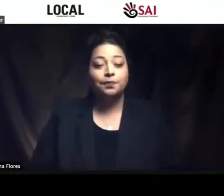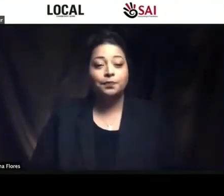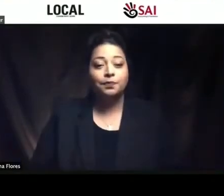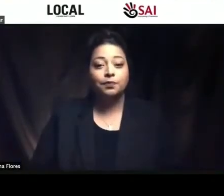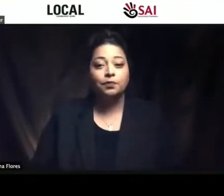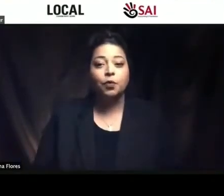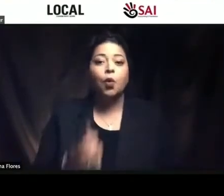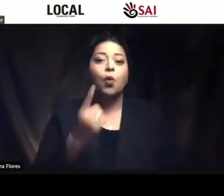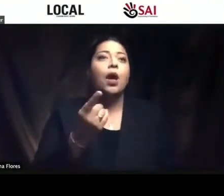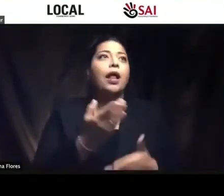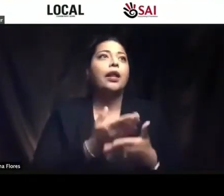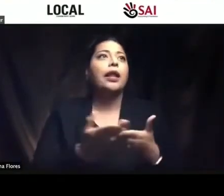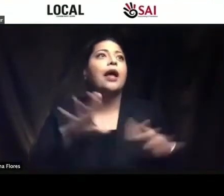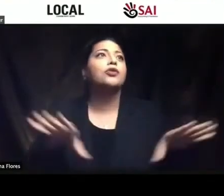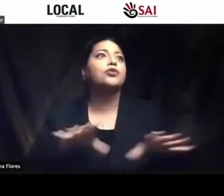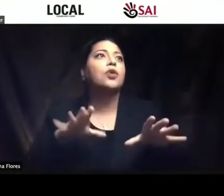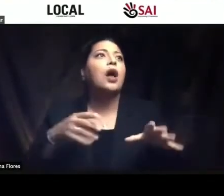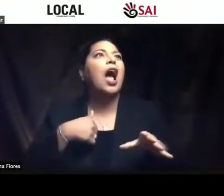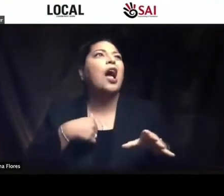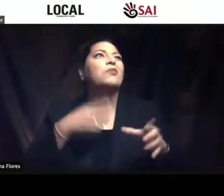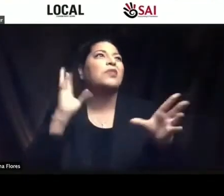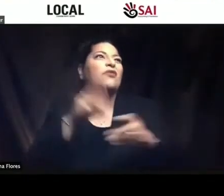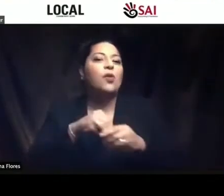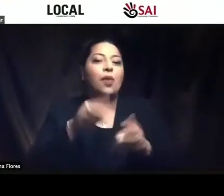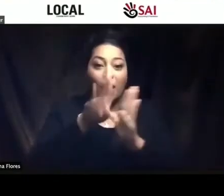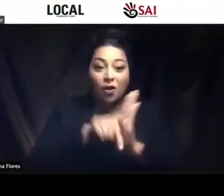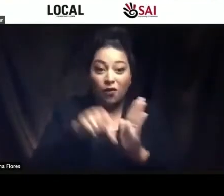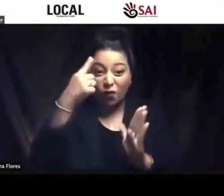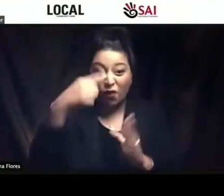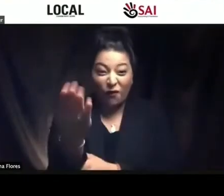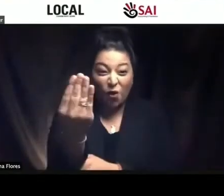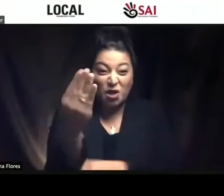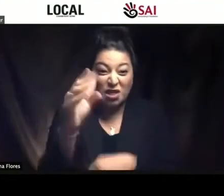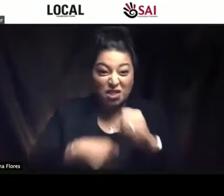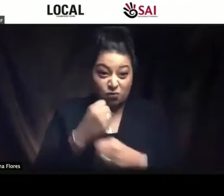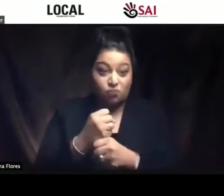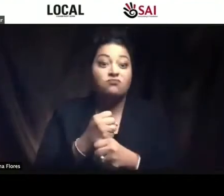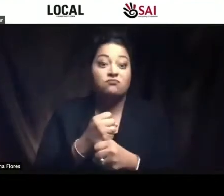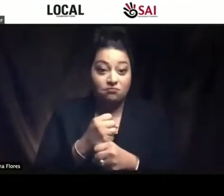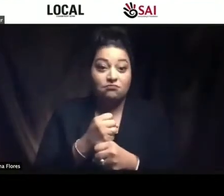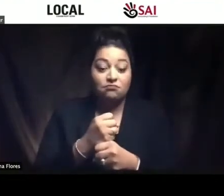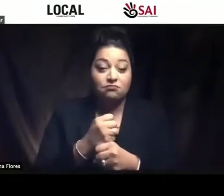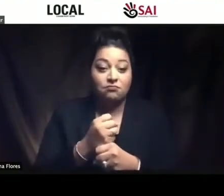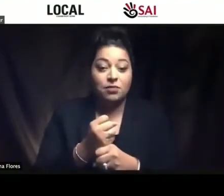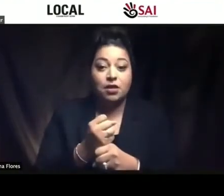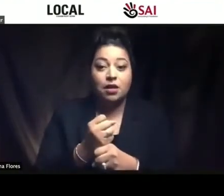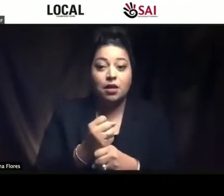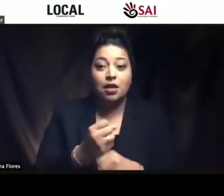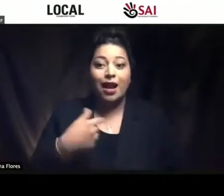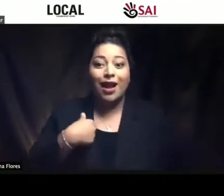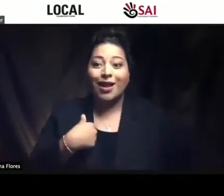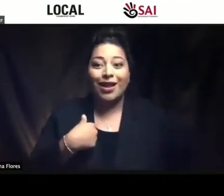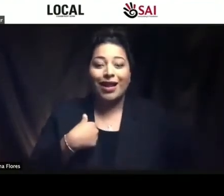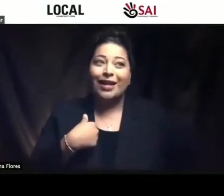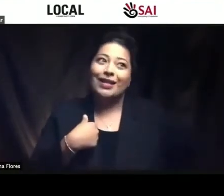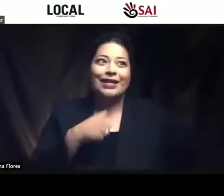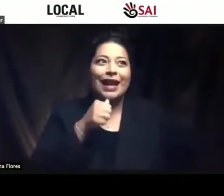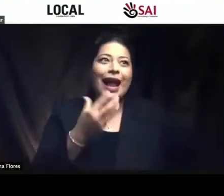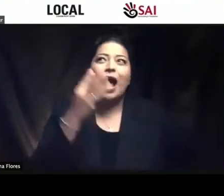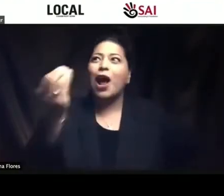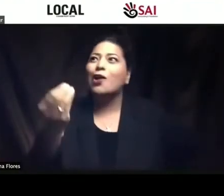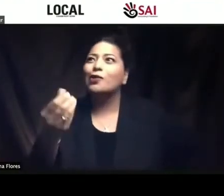I've done. I've done stuff in the background for over 14 years. And so I haven't been out there trying